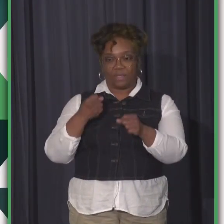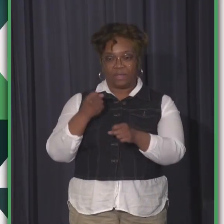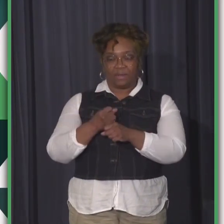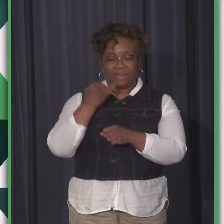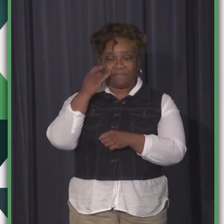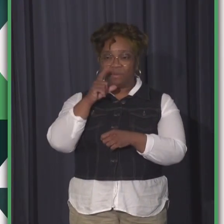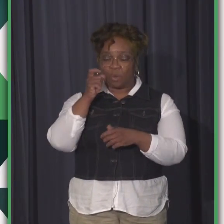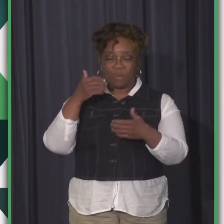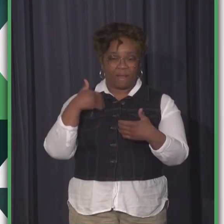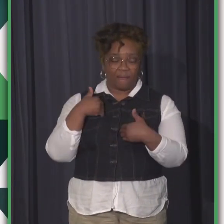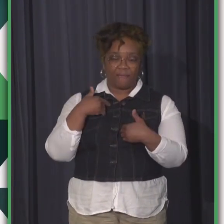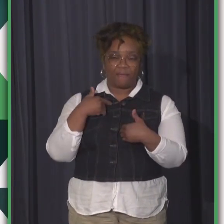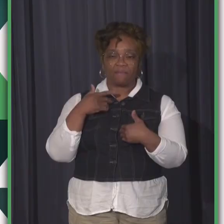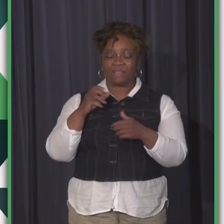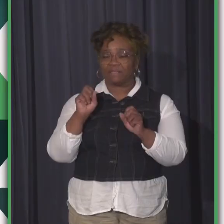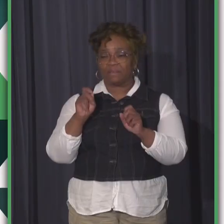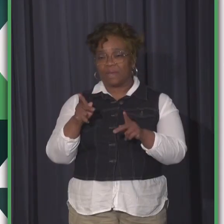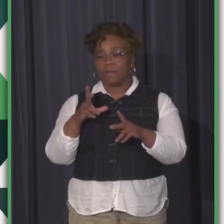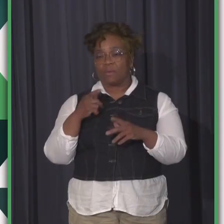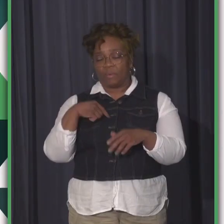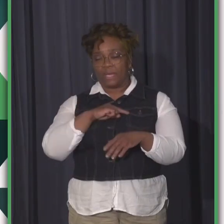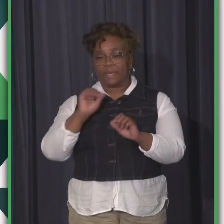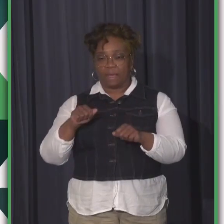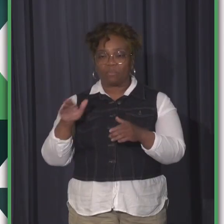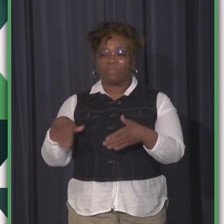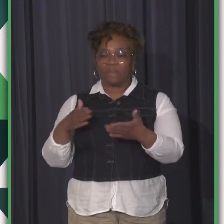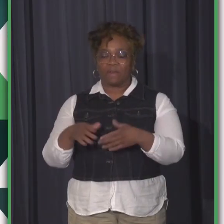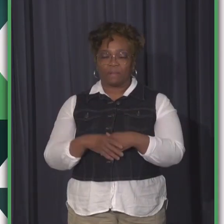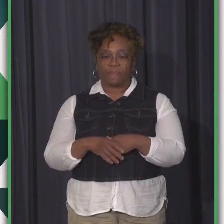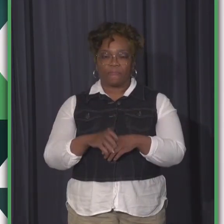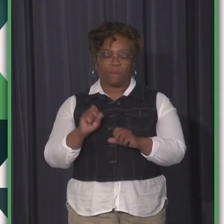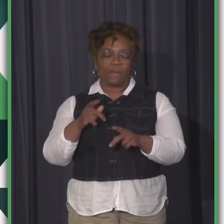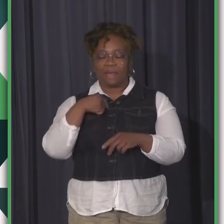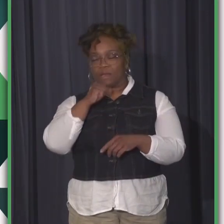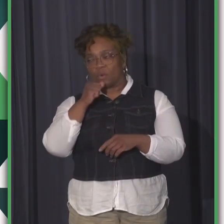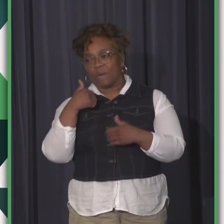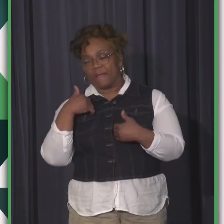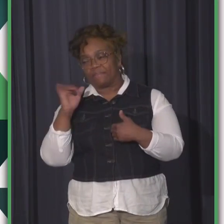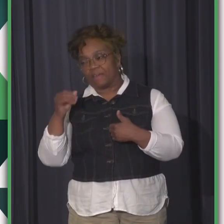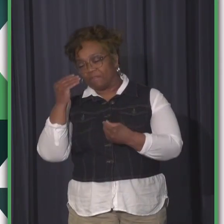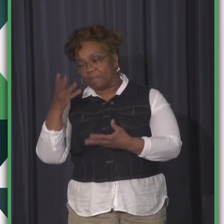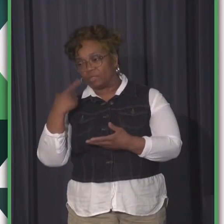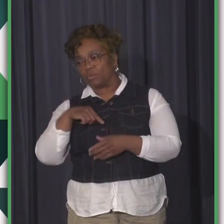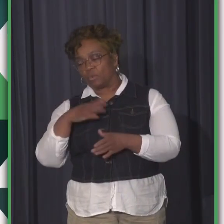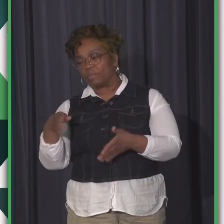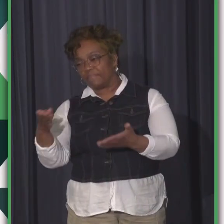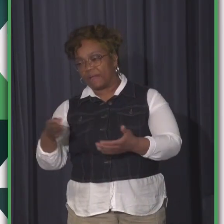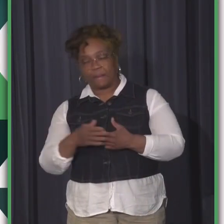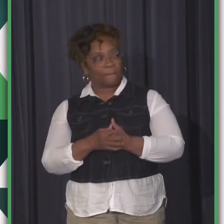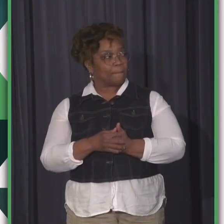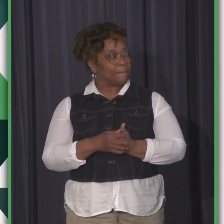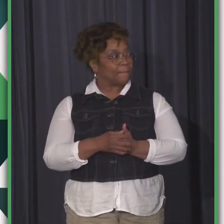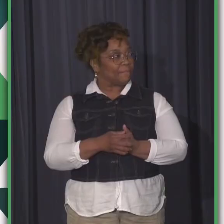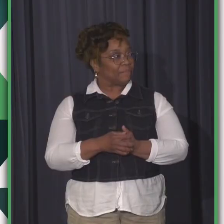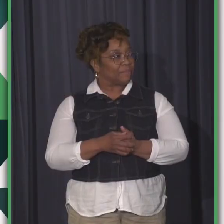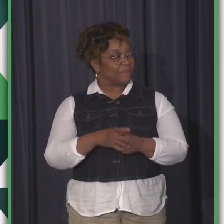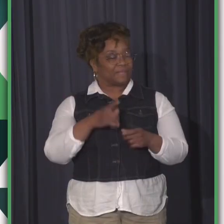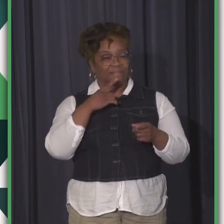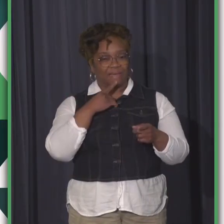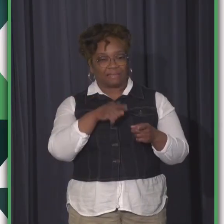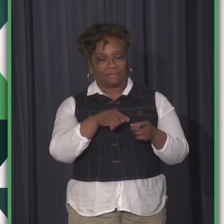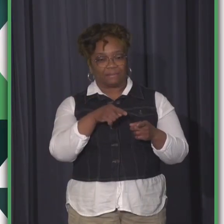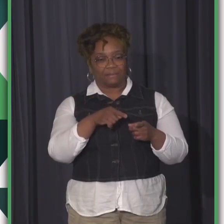okay. It's something that we can provide at a Yeah, we later can date. provide that. I don't have that at this moment. Okay, and we will provide that. Commissioner? I was just gonna say, it says number of